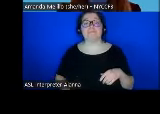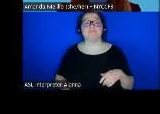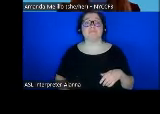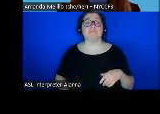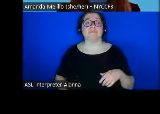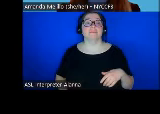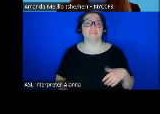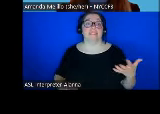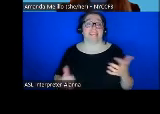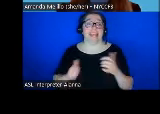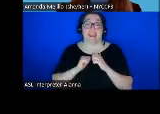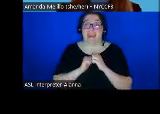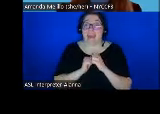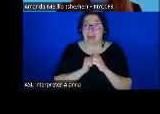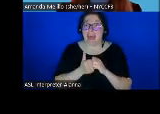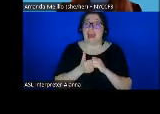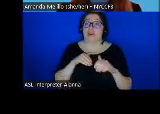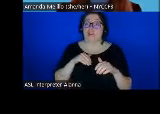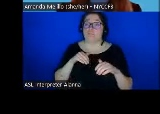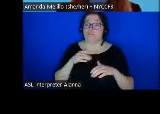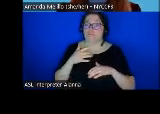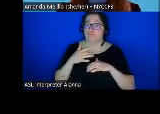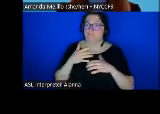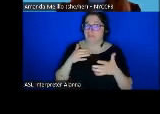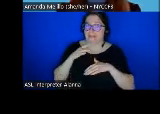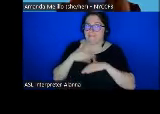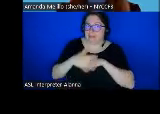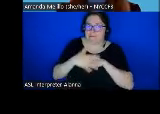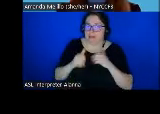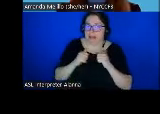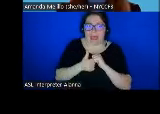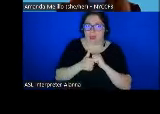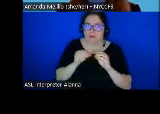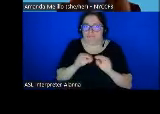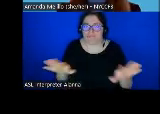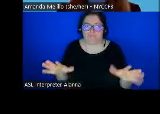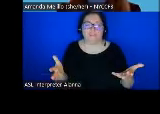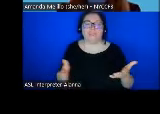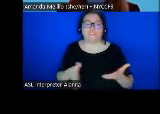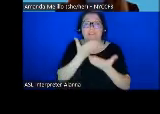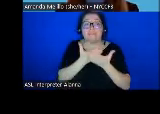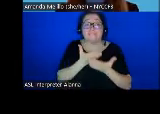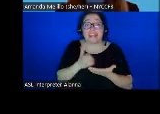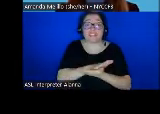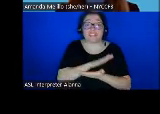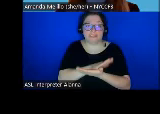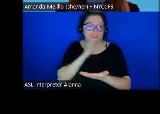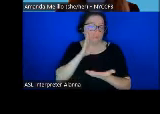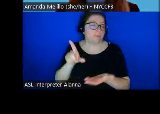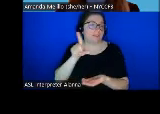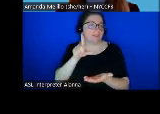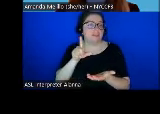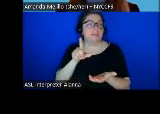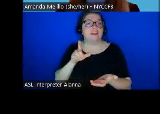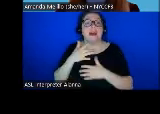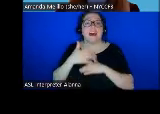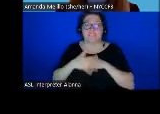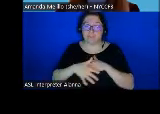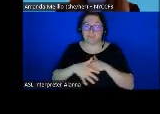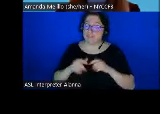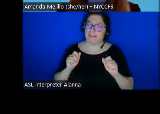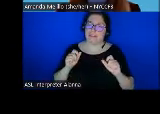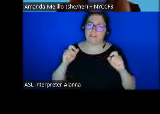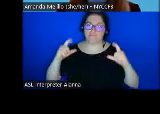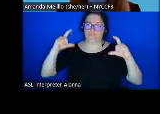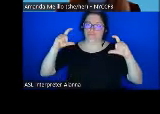our materials accessible uh for the fact sheets that we're talking about distributing this is going to be available in large print in all languages